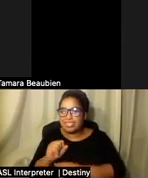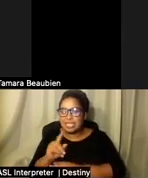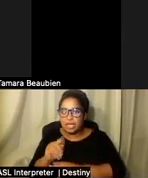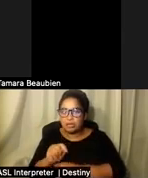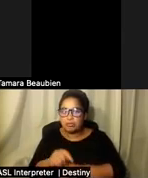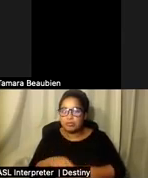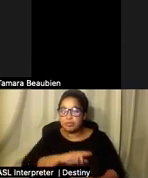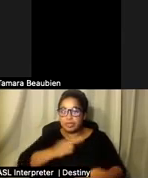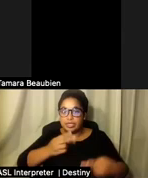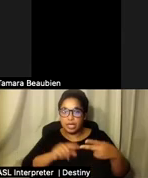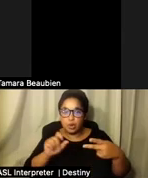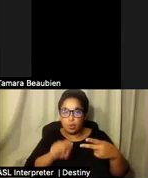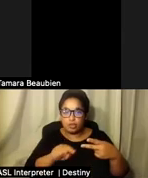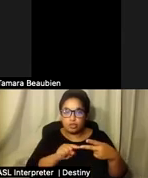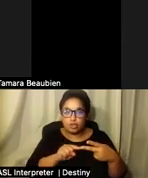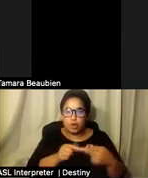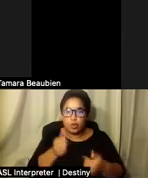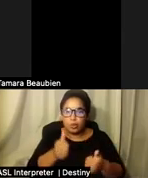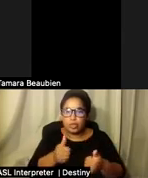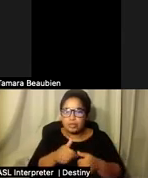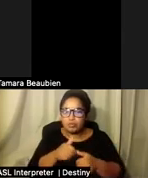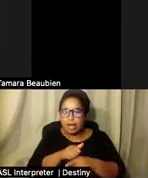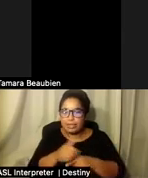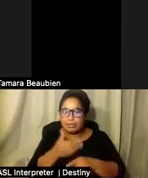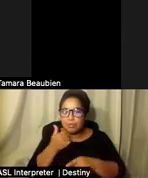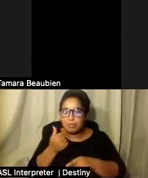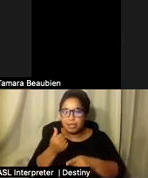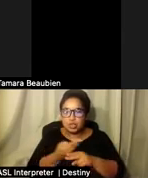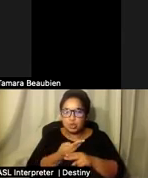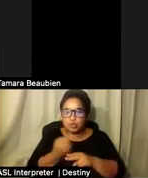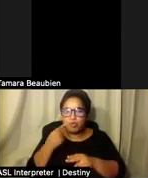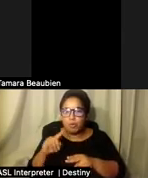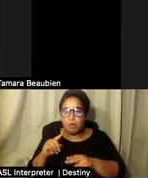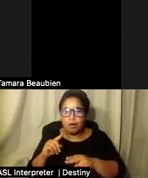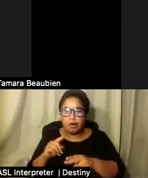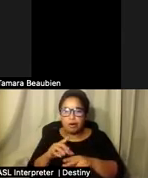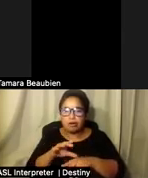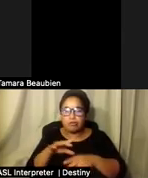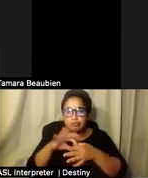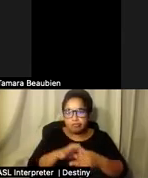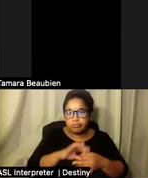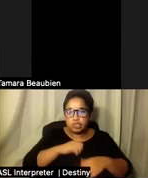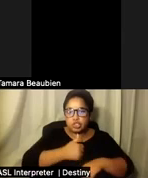bolts, chain, and flexible fastening. So if you remember, that door is held on because of